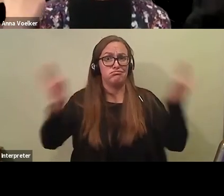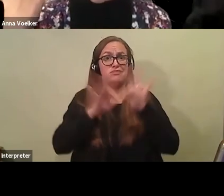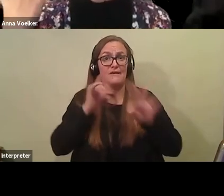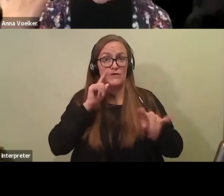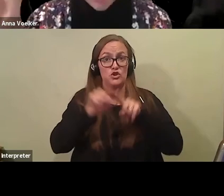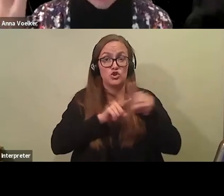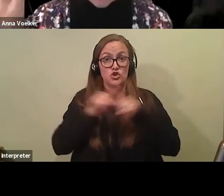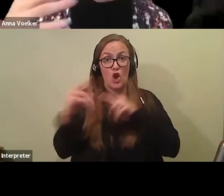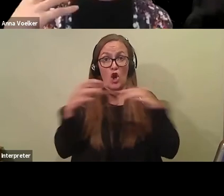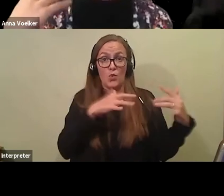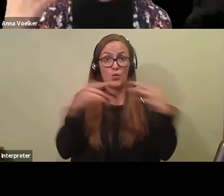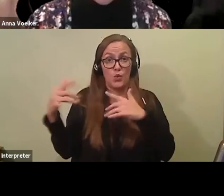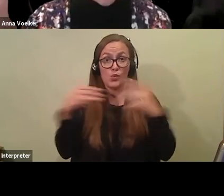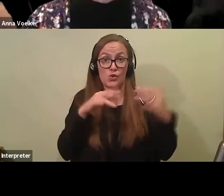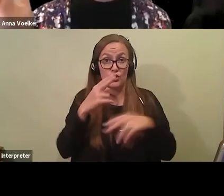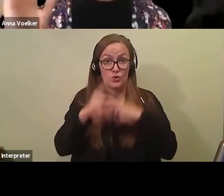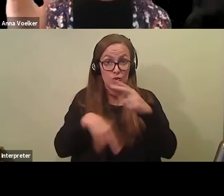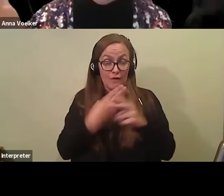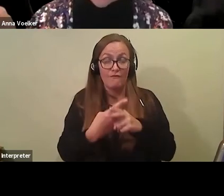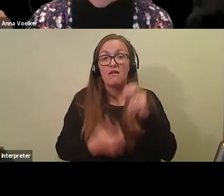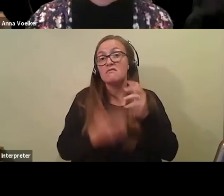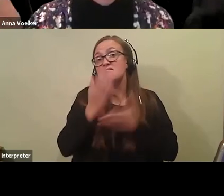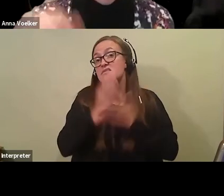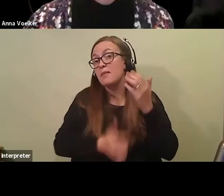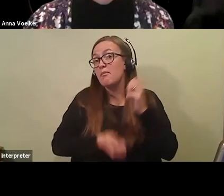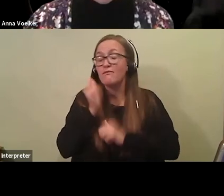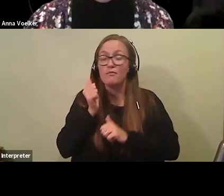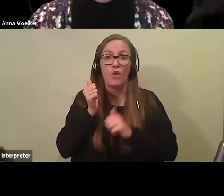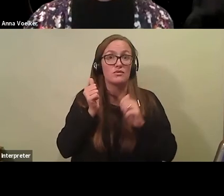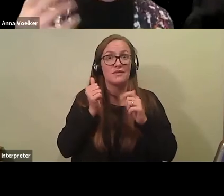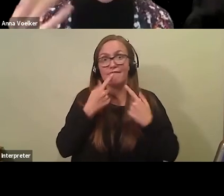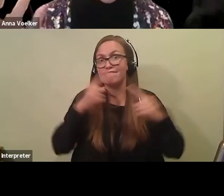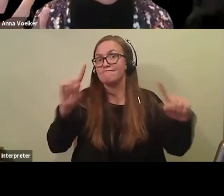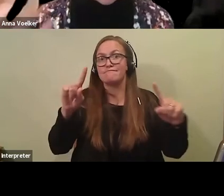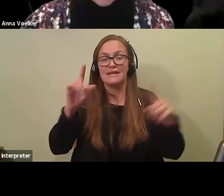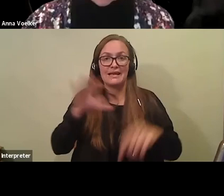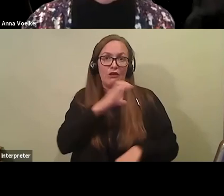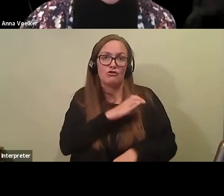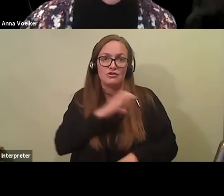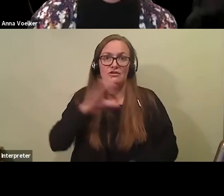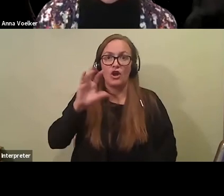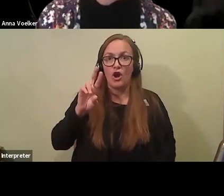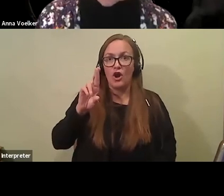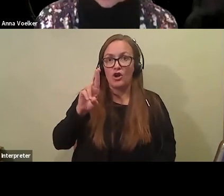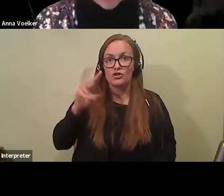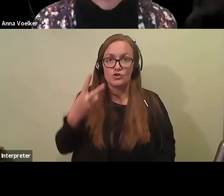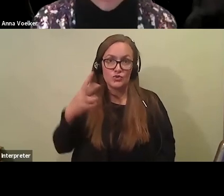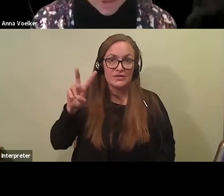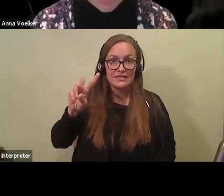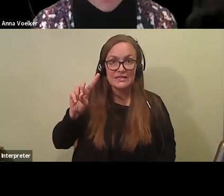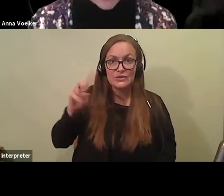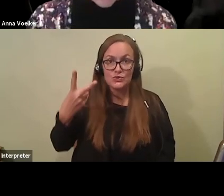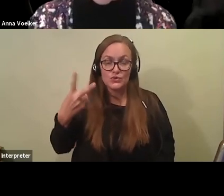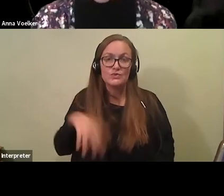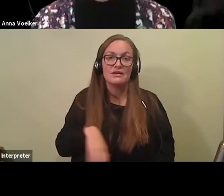most iconic characters, you know, R2-D2, C-3PO, are most beloved. So my first question for